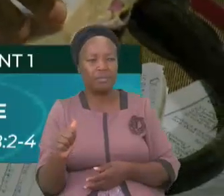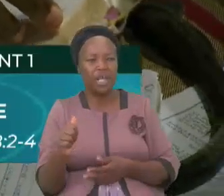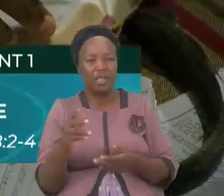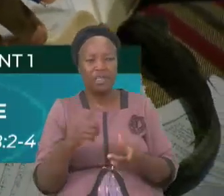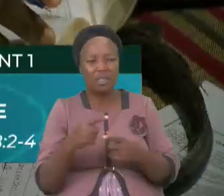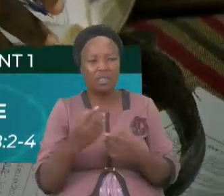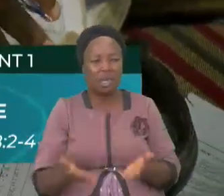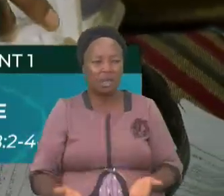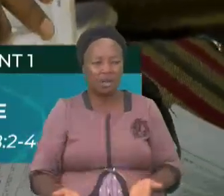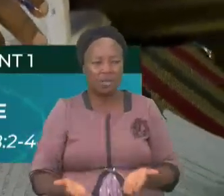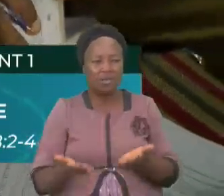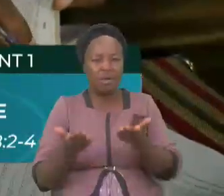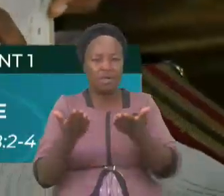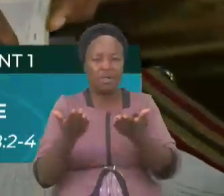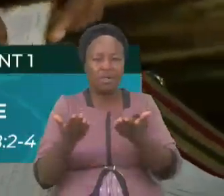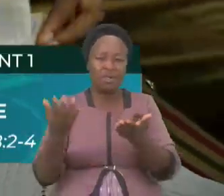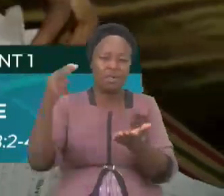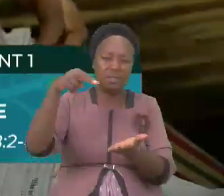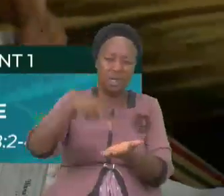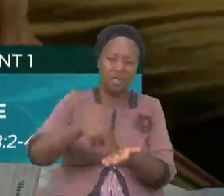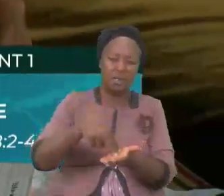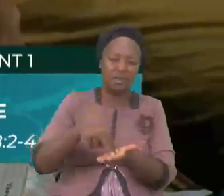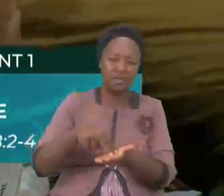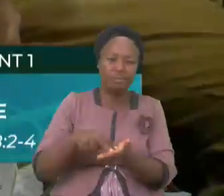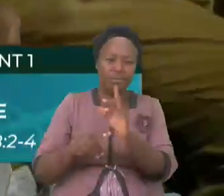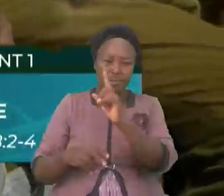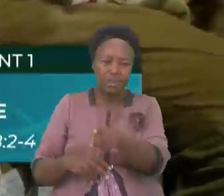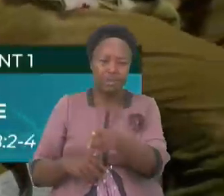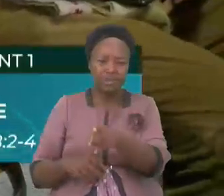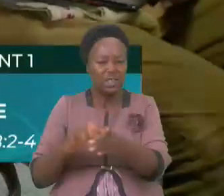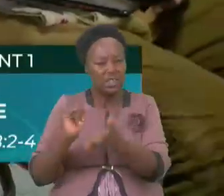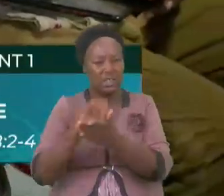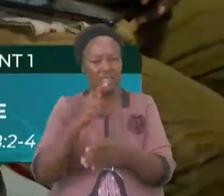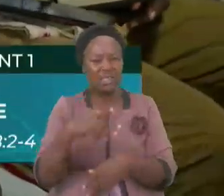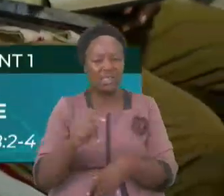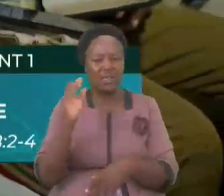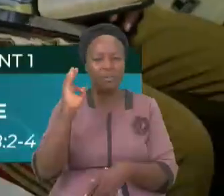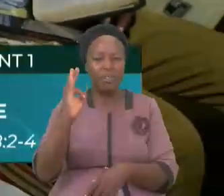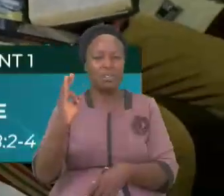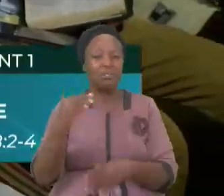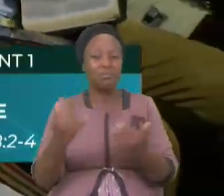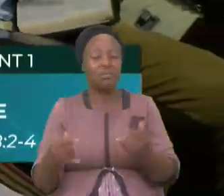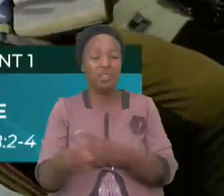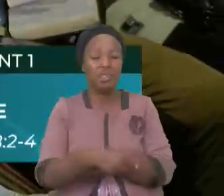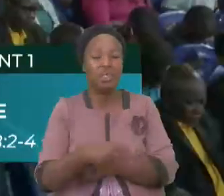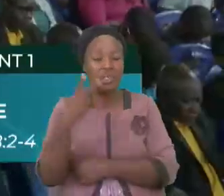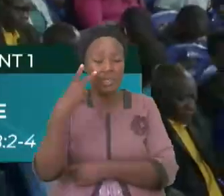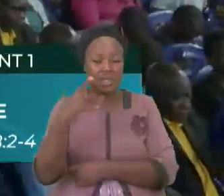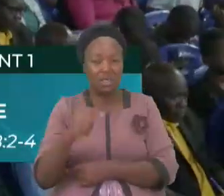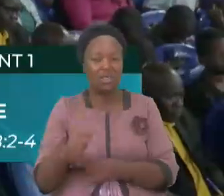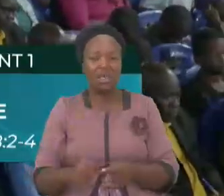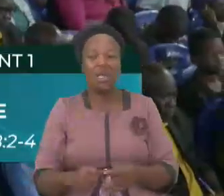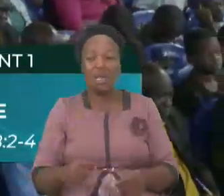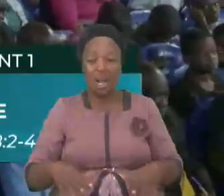Babylon. Look at the lifestyle of Babylon. Look at the degradation of Babylon. Look at the defilement in Babylon. And look at